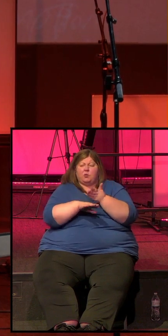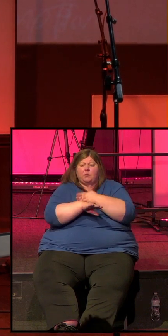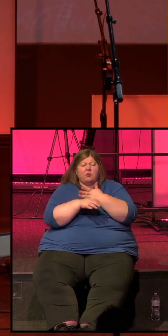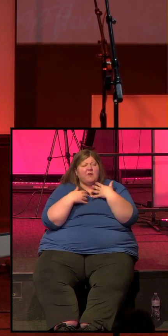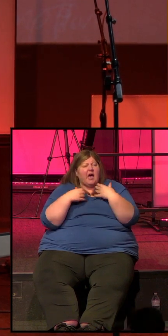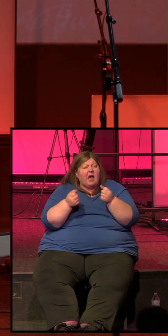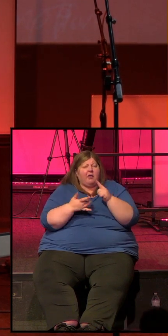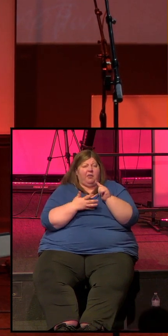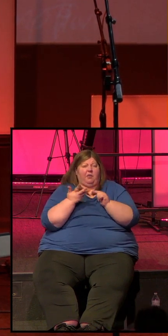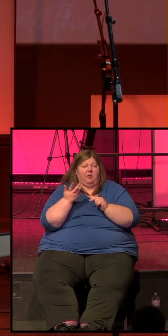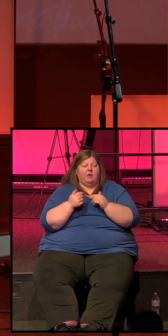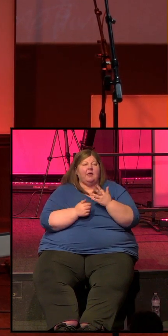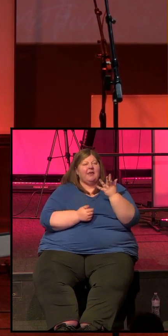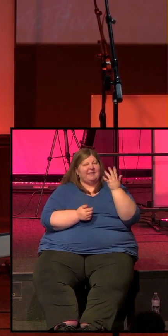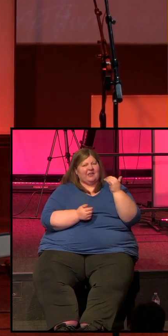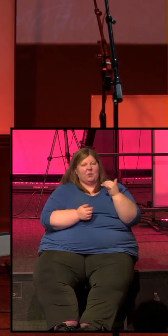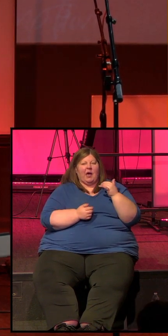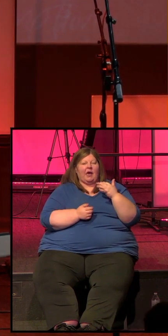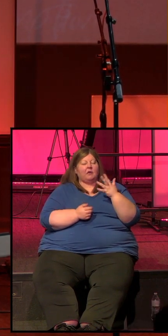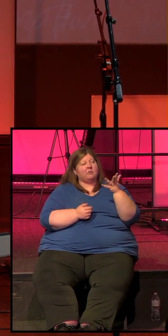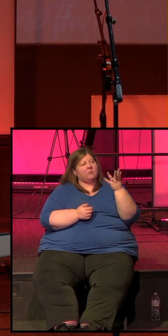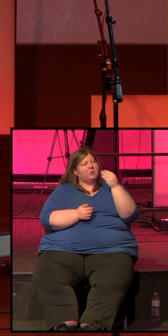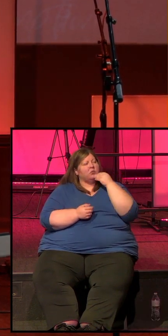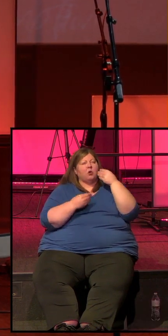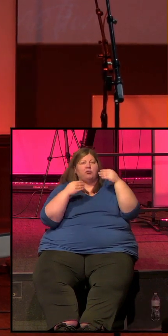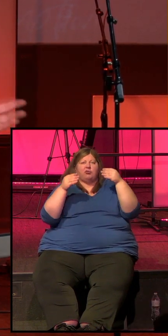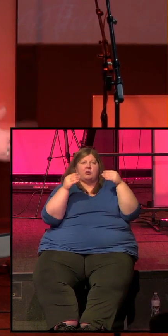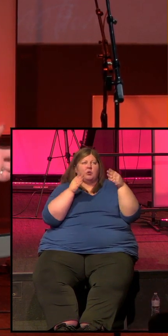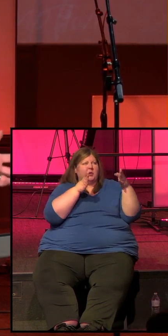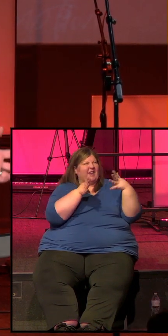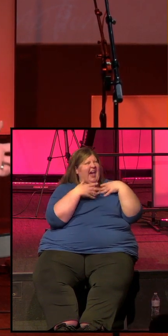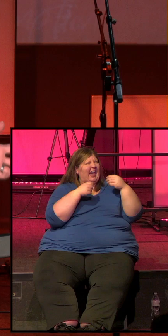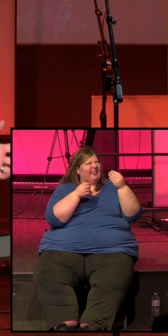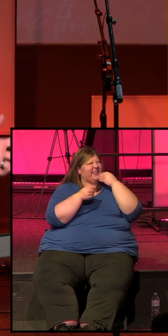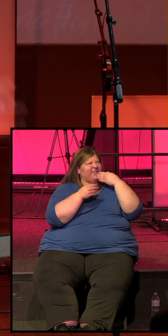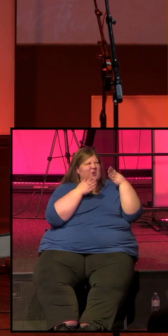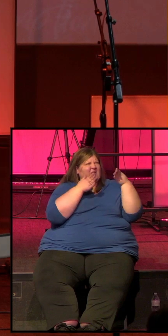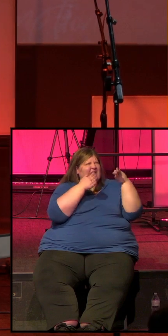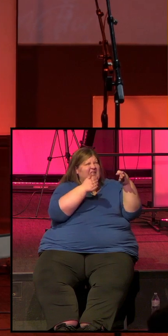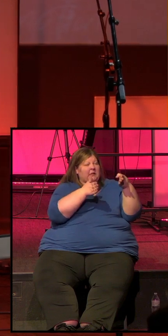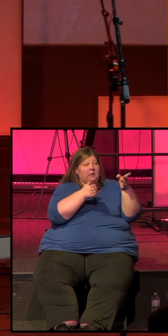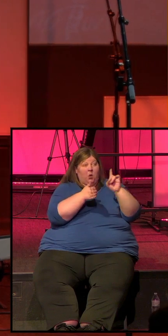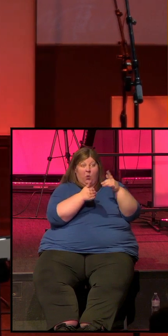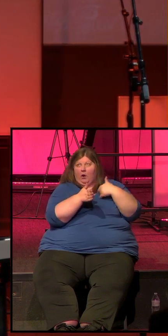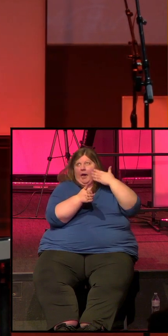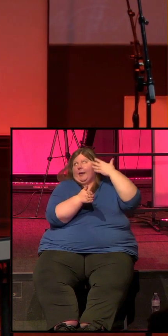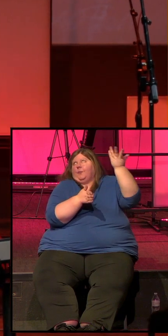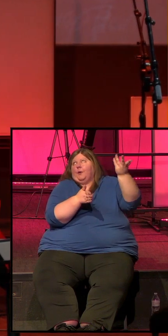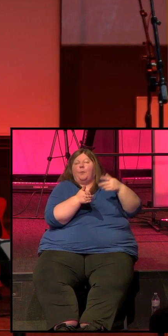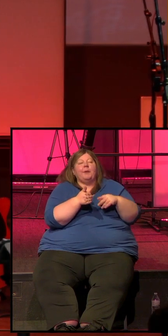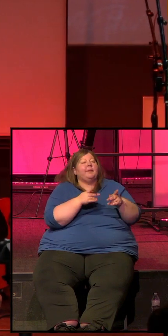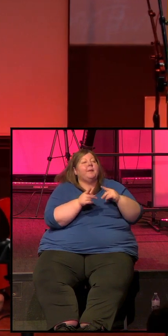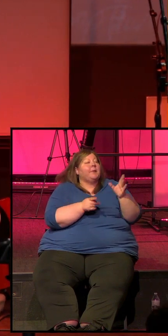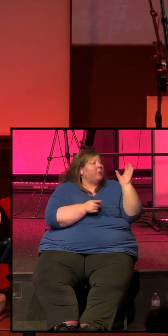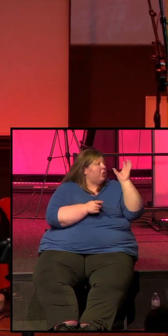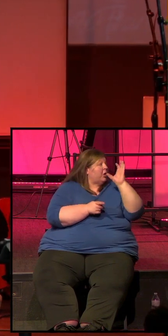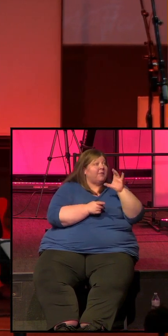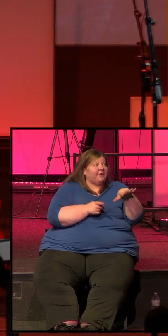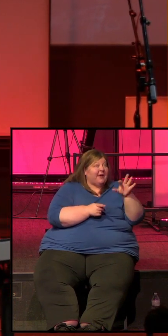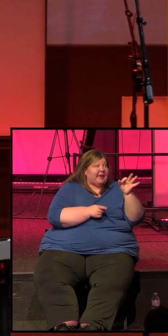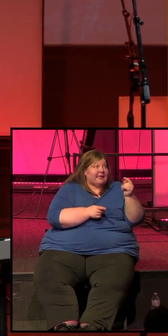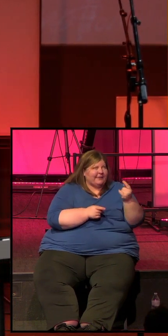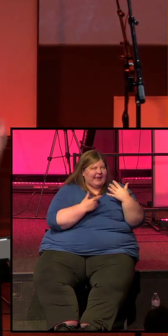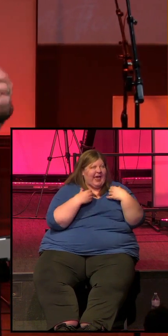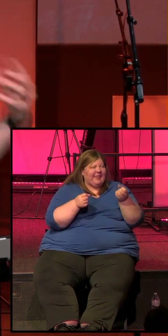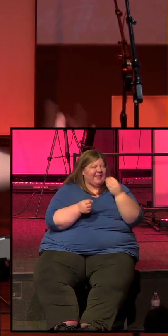That's why there's a healthy food section at Meijer when you go grocery shopping. I have no idea where it is, but the people that are looking for it end up finding the